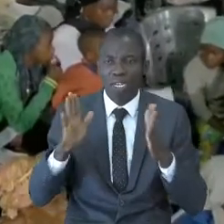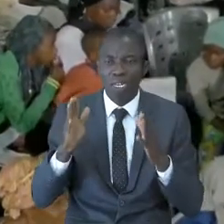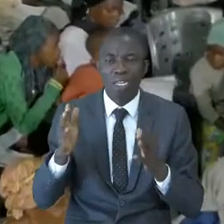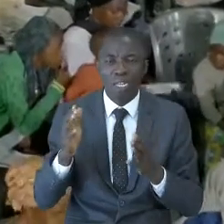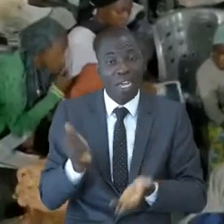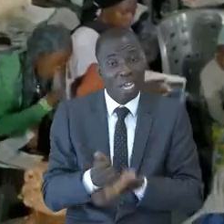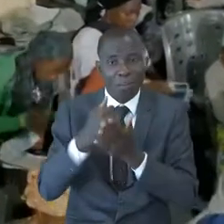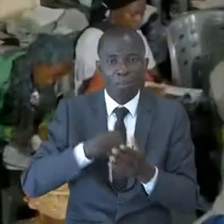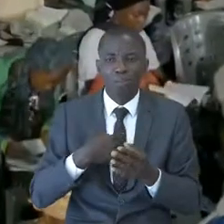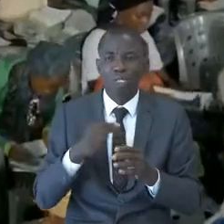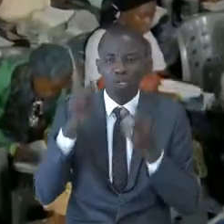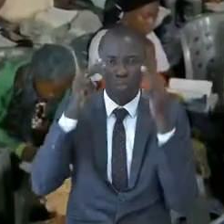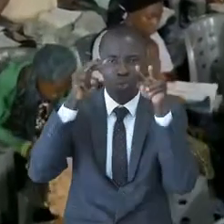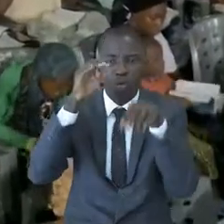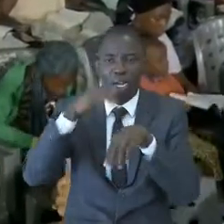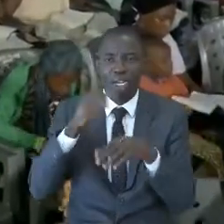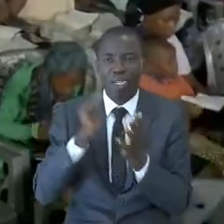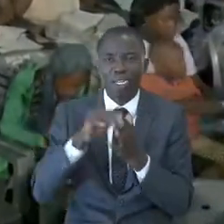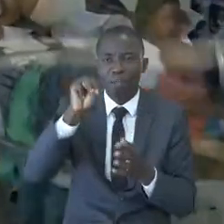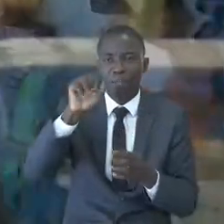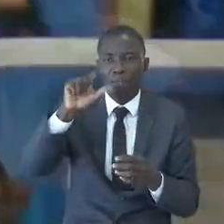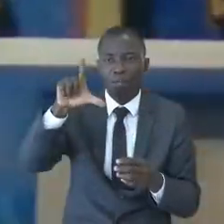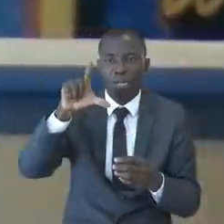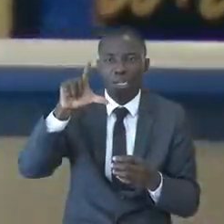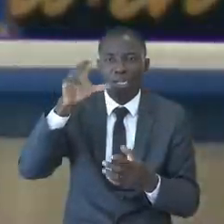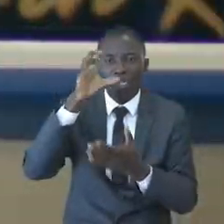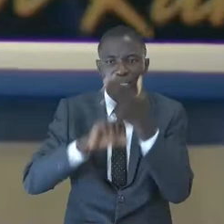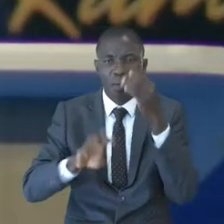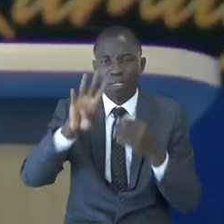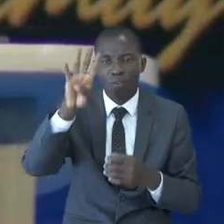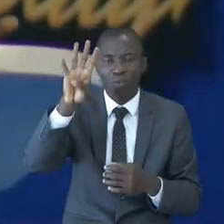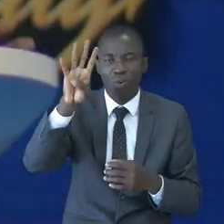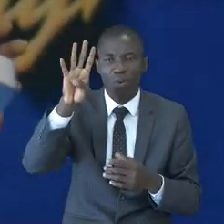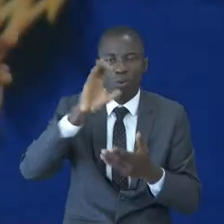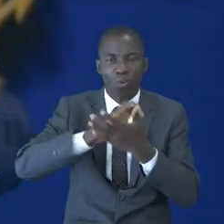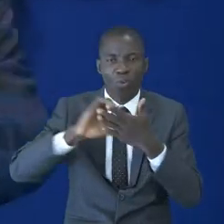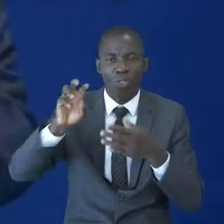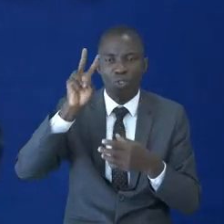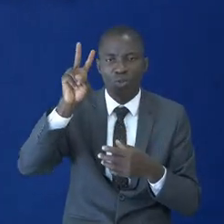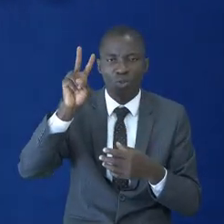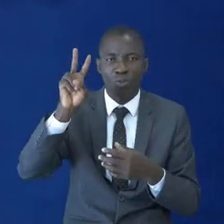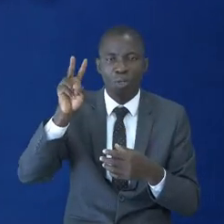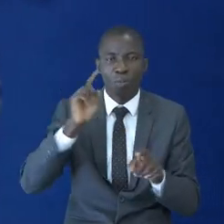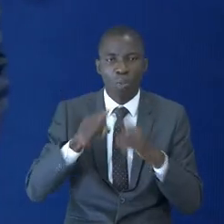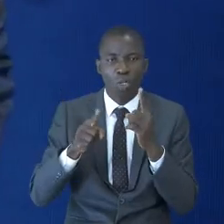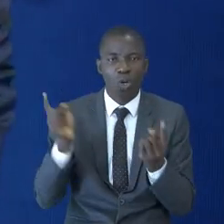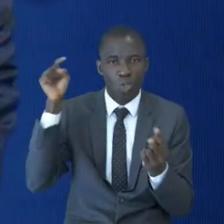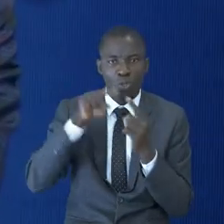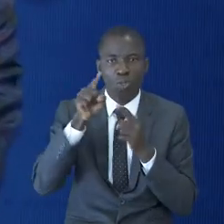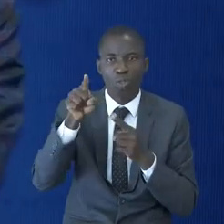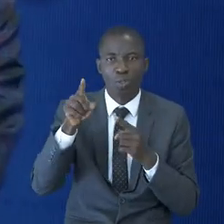Malachi again, chapter 4. And I'm reading from verse 2. It says, but unto